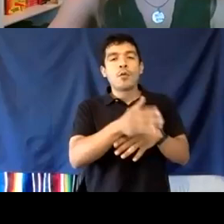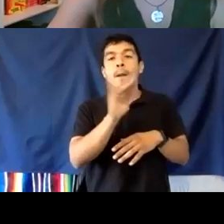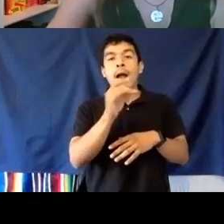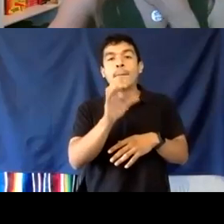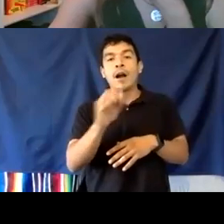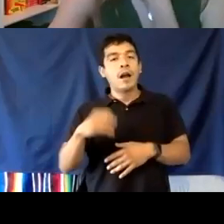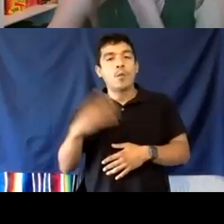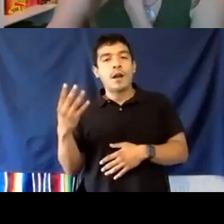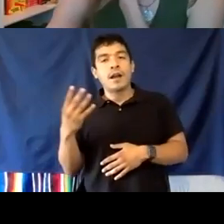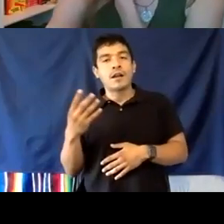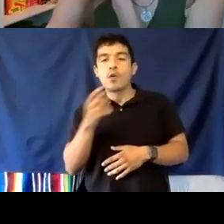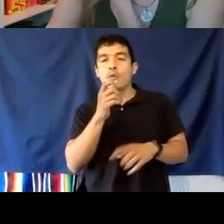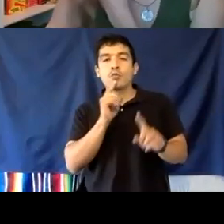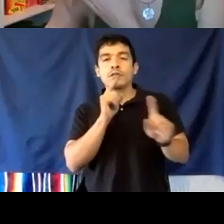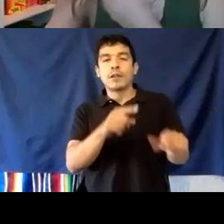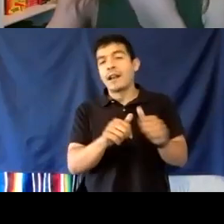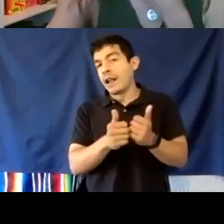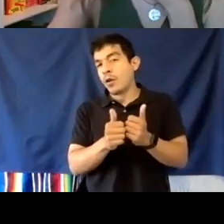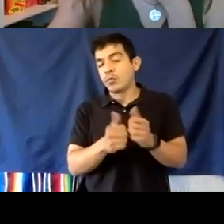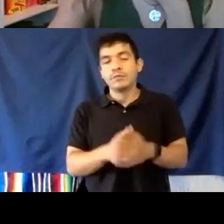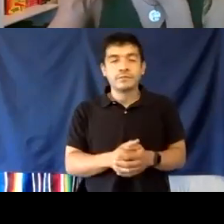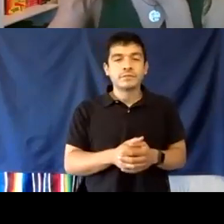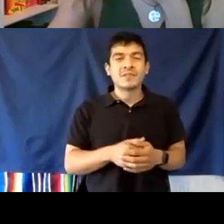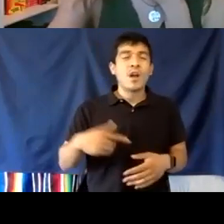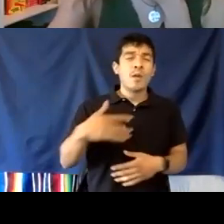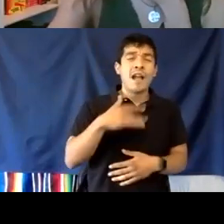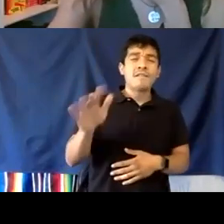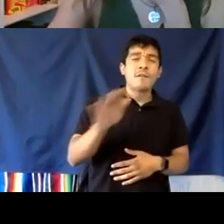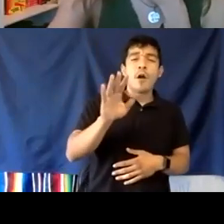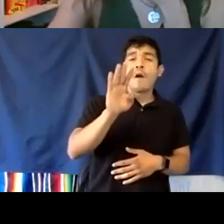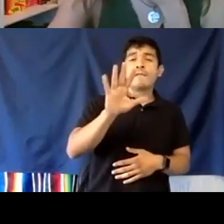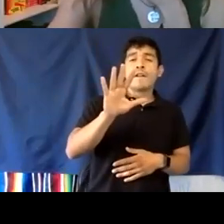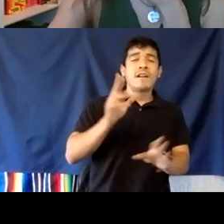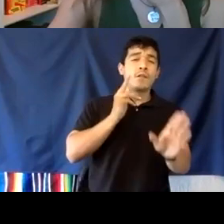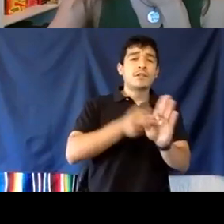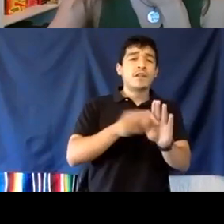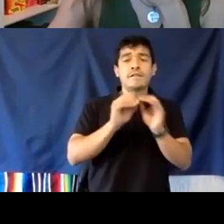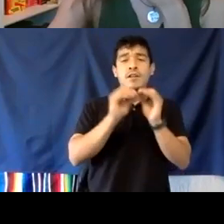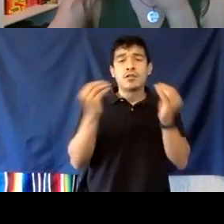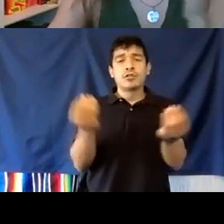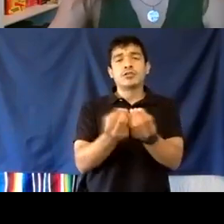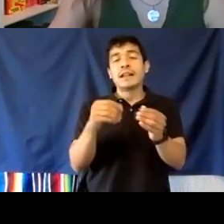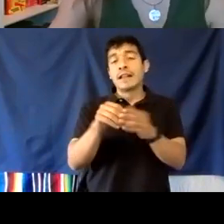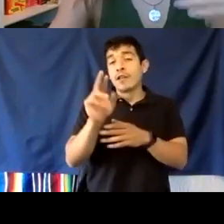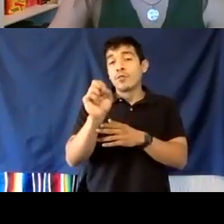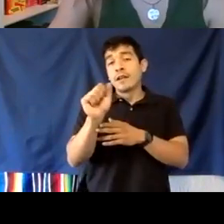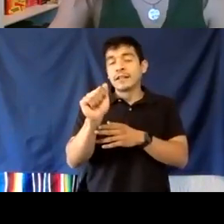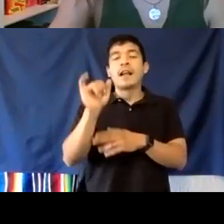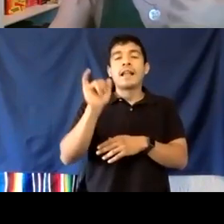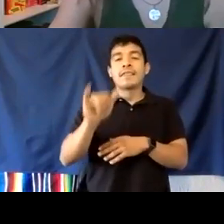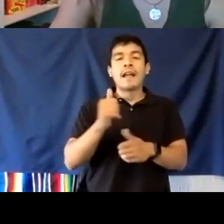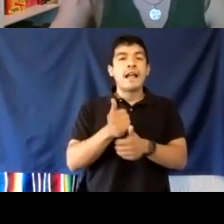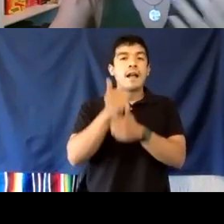white. And we had about 45 participating organizations, documentary organizations in the US that helped to